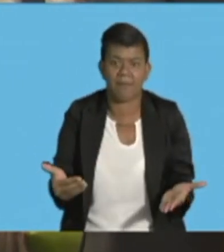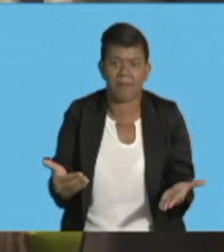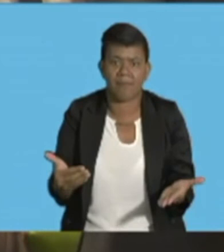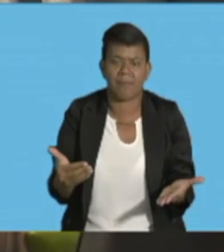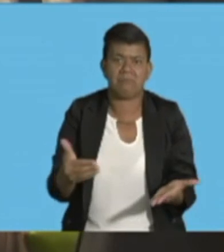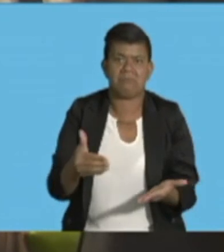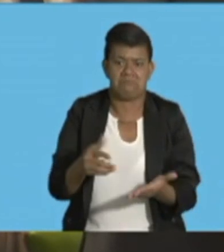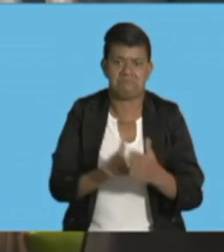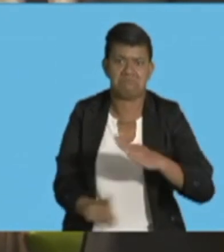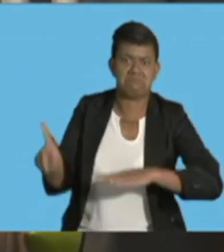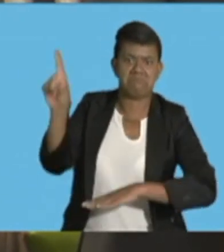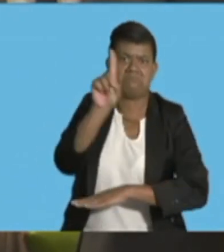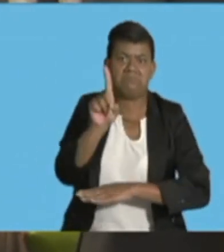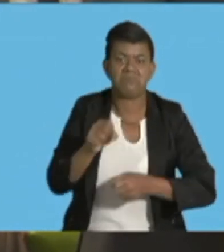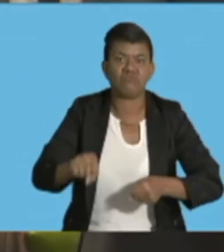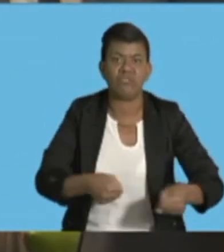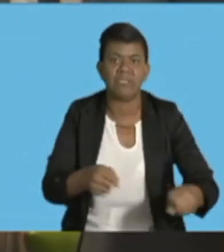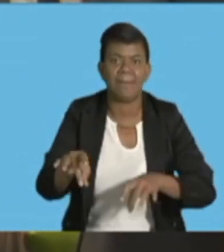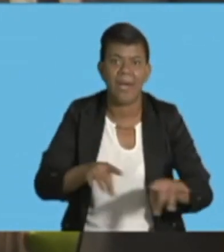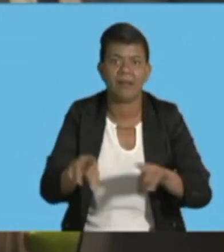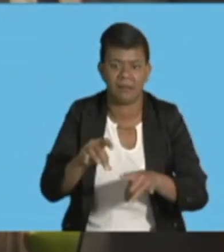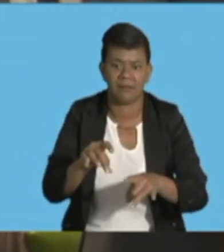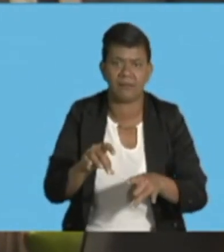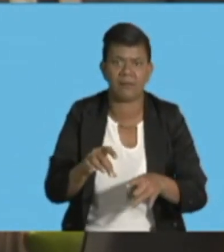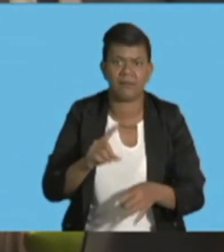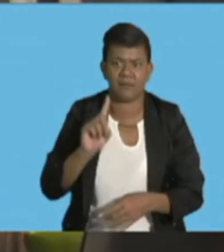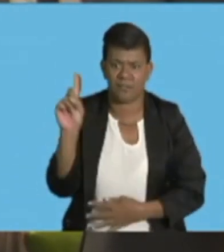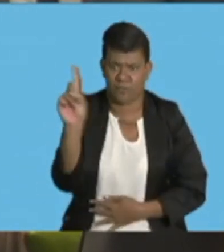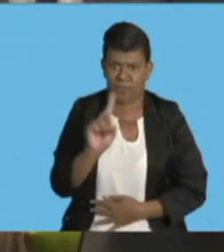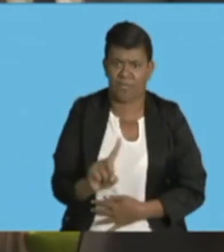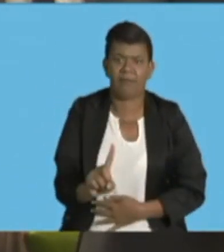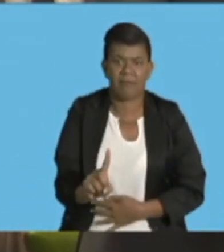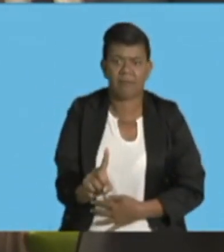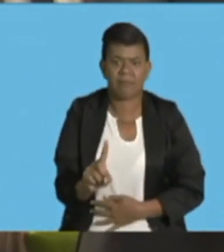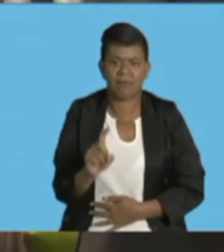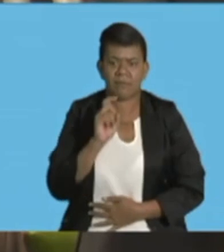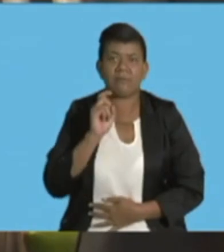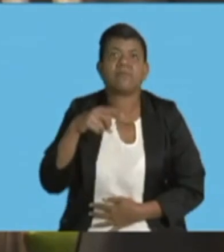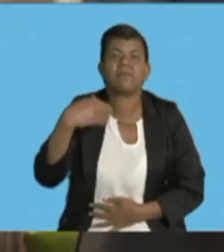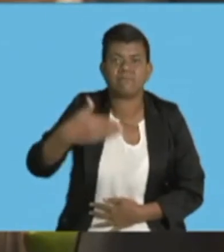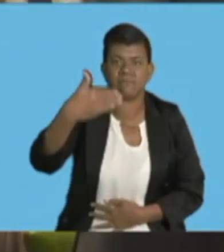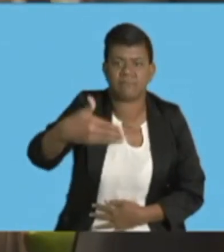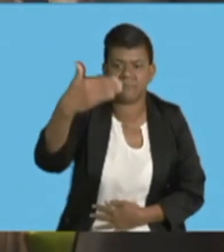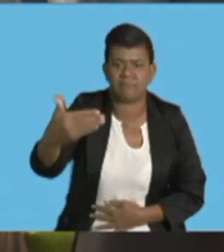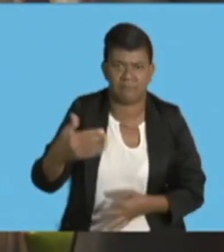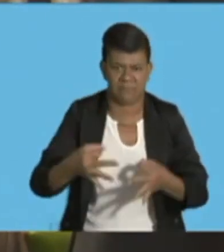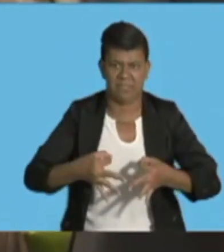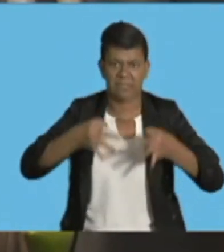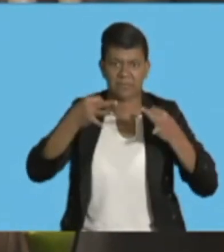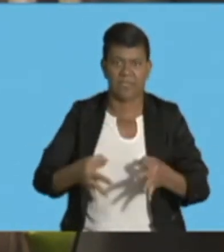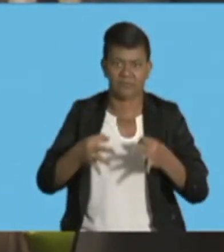social investments today will define the degree of prosperity inherited by future generations. We must continue to